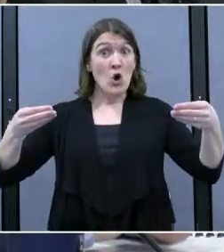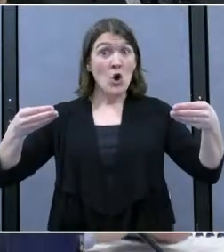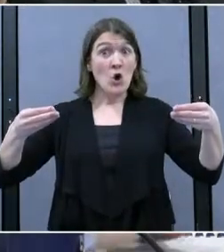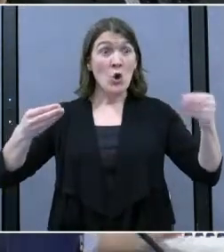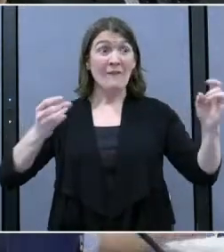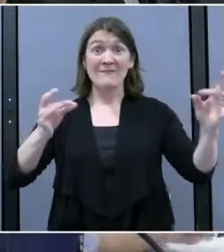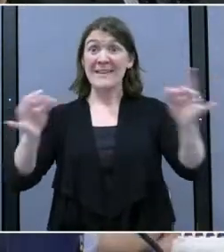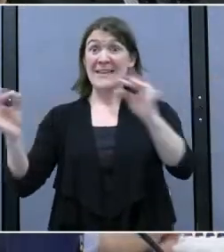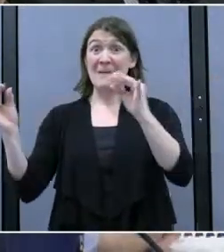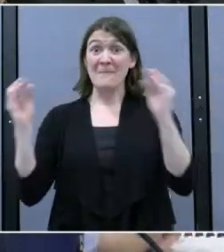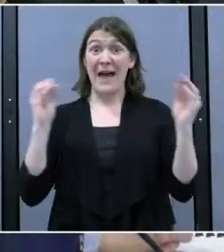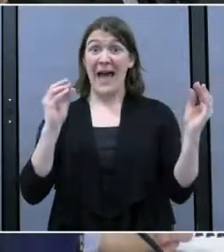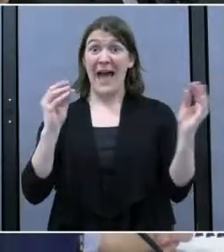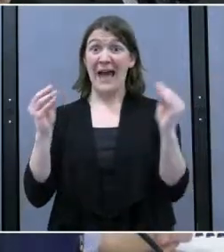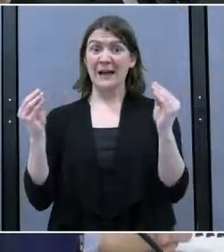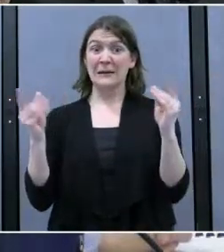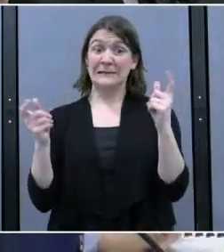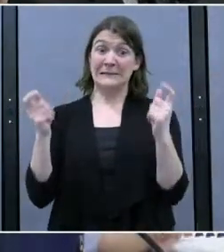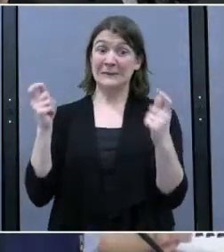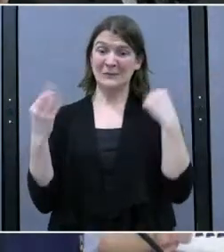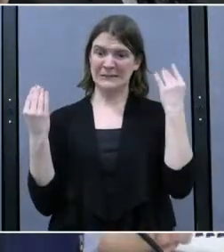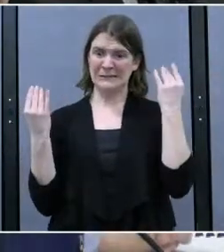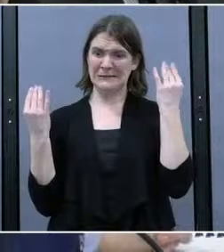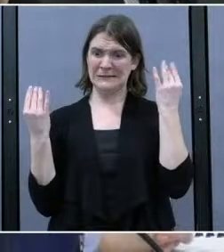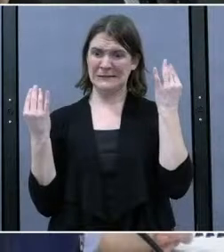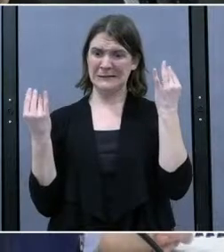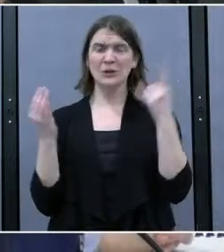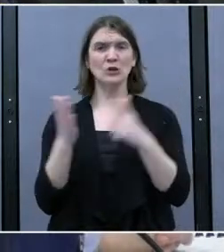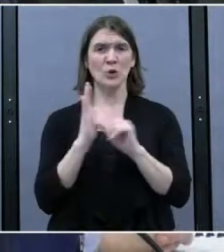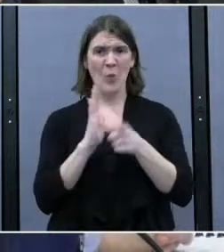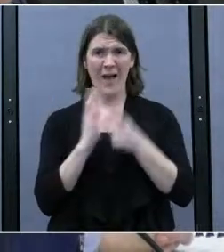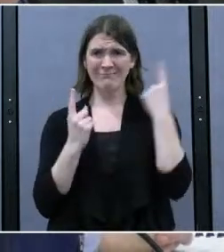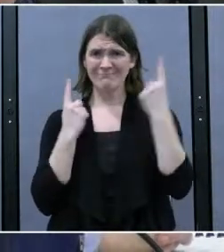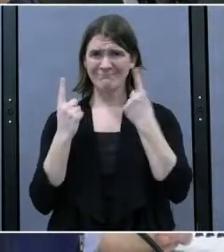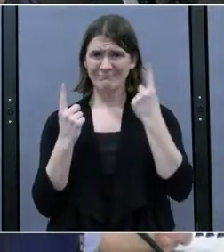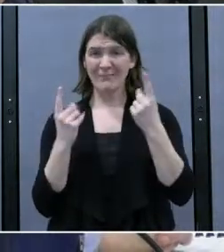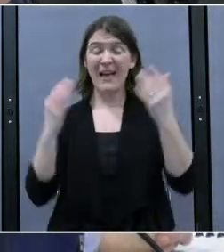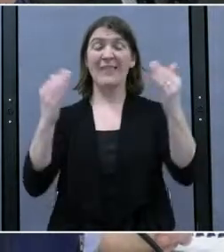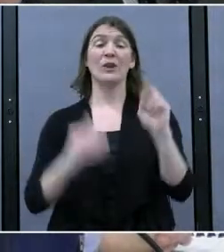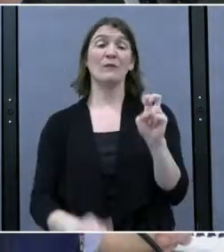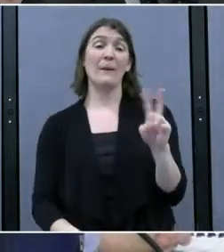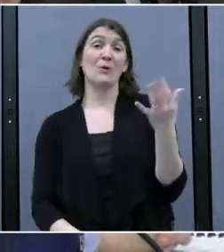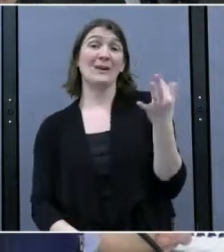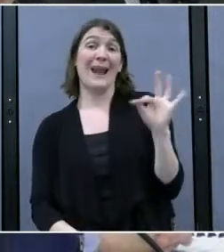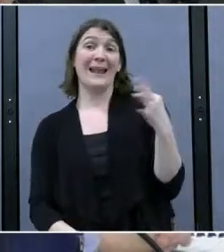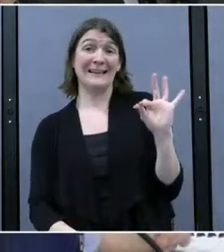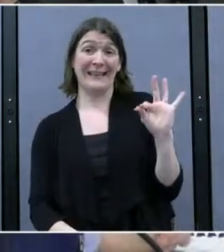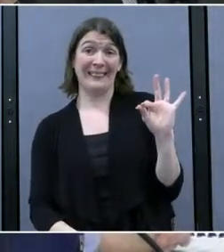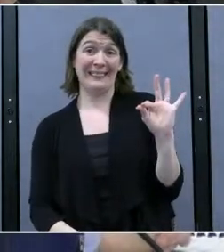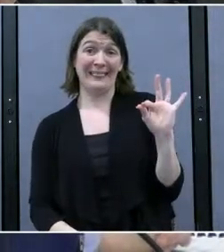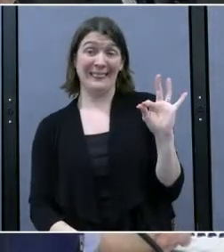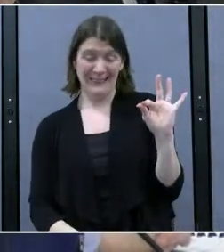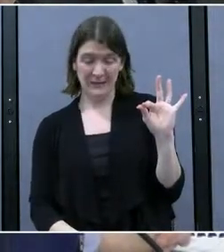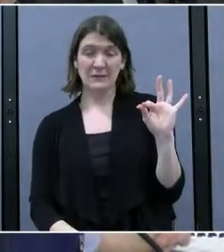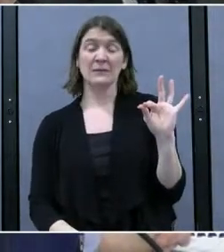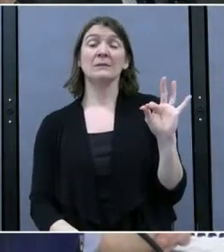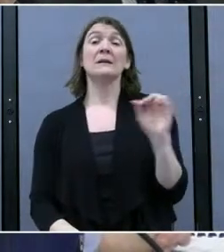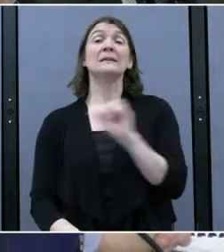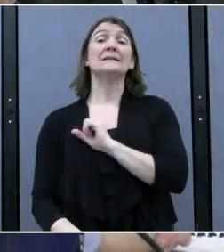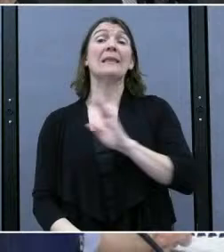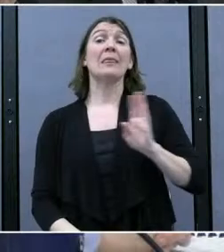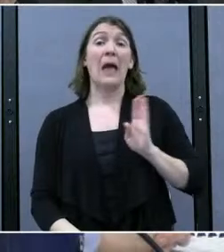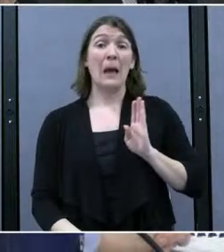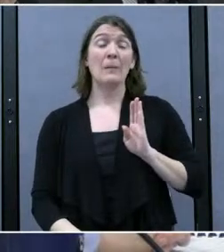open house, we pondered it, and then on the 19th, the 19th of November,